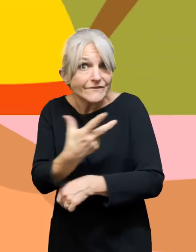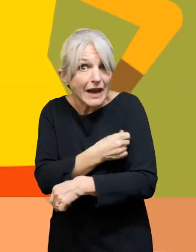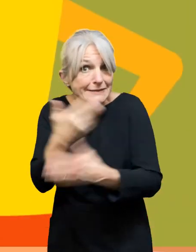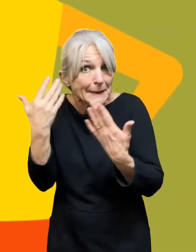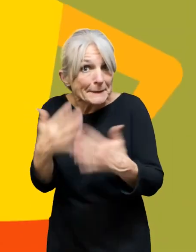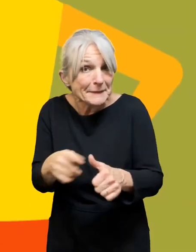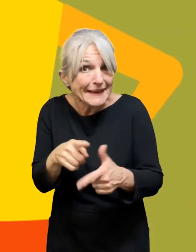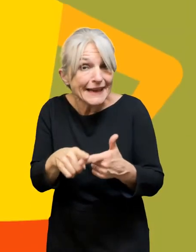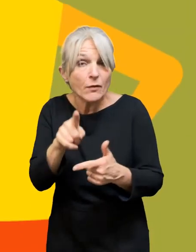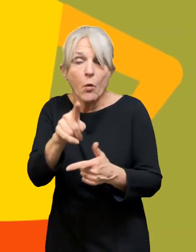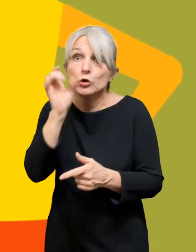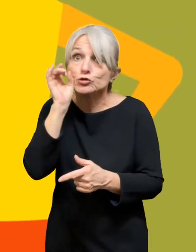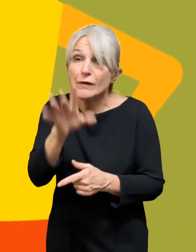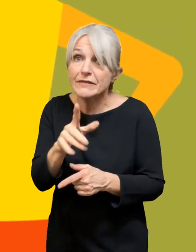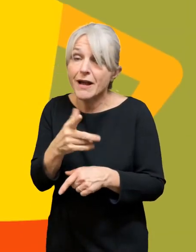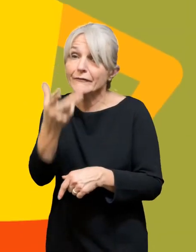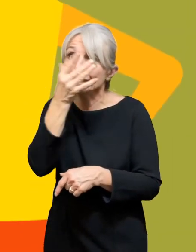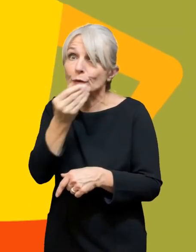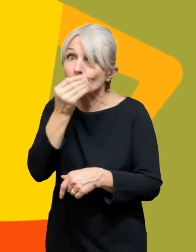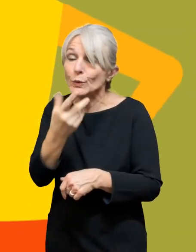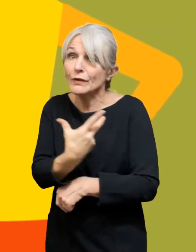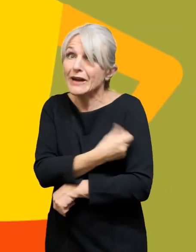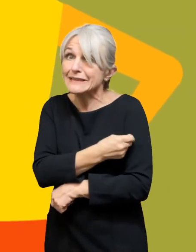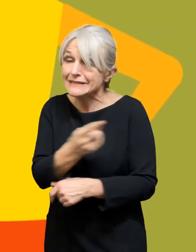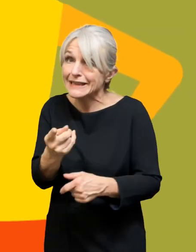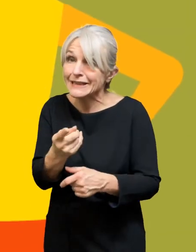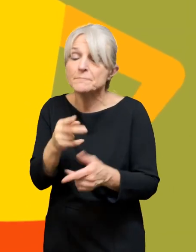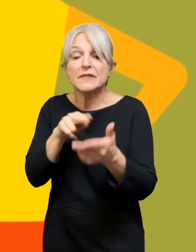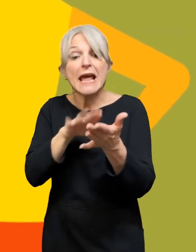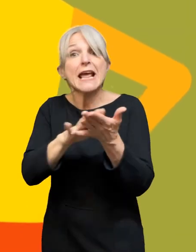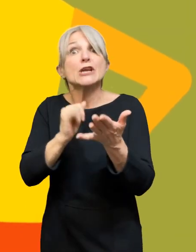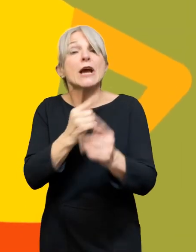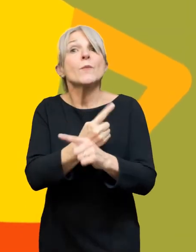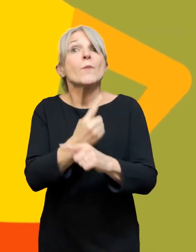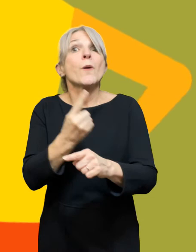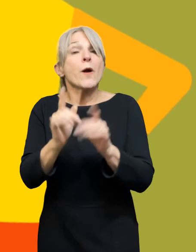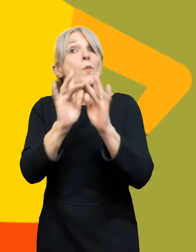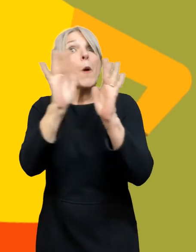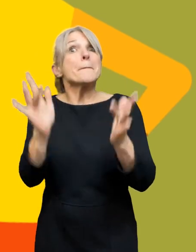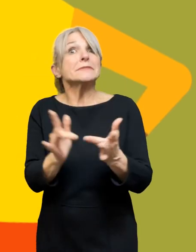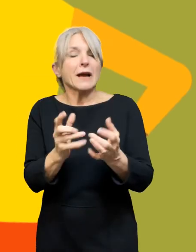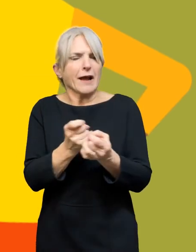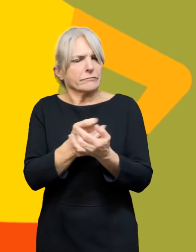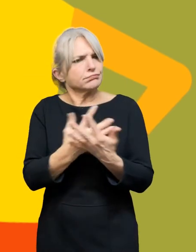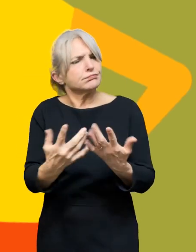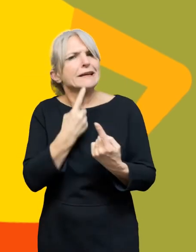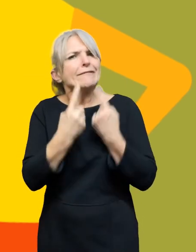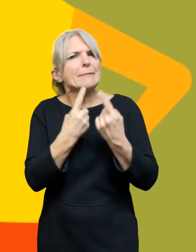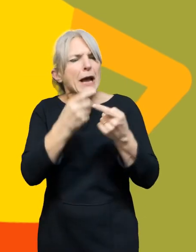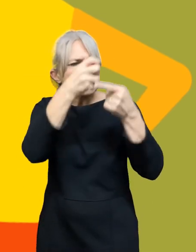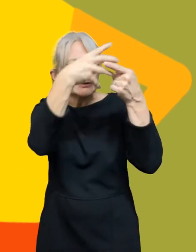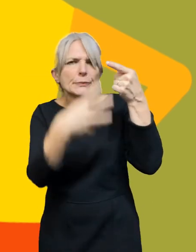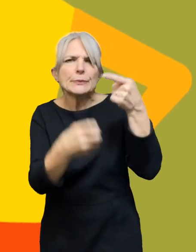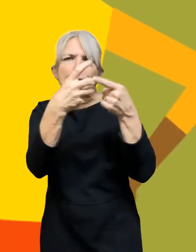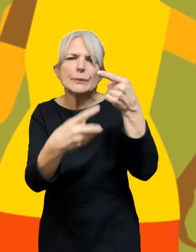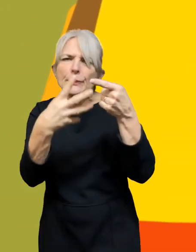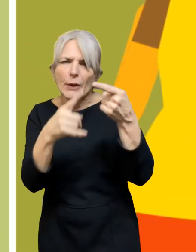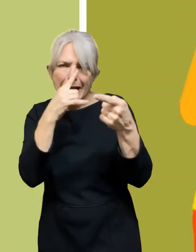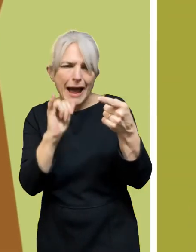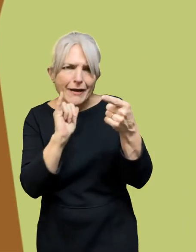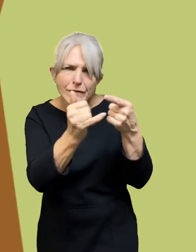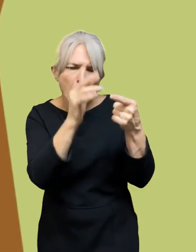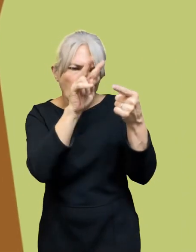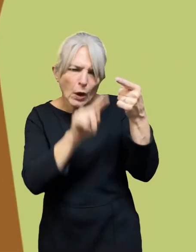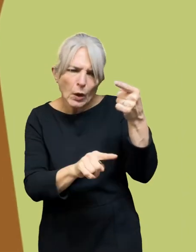Use the NHS 111 website or telephone for advice before attending emergency department services or